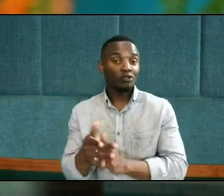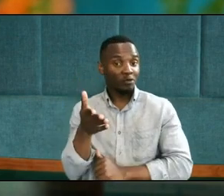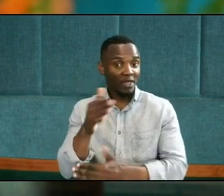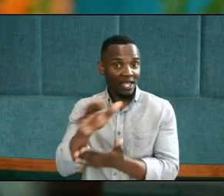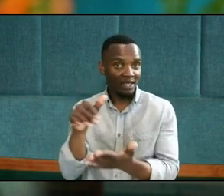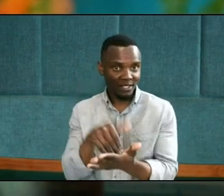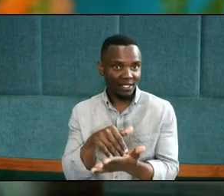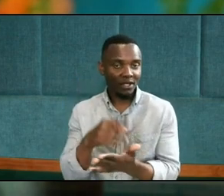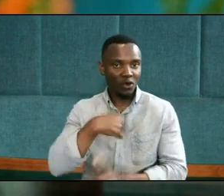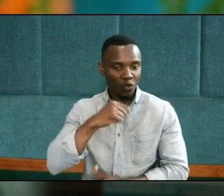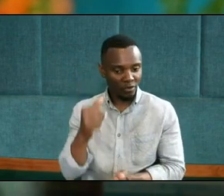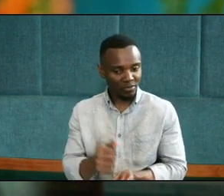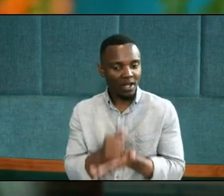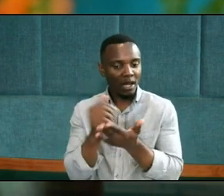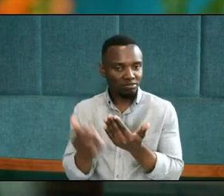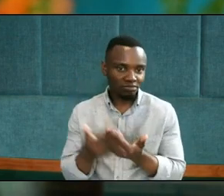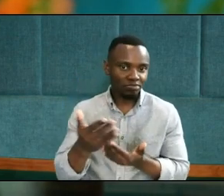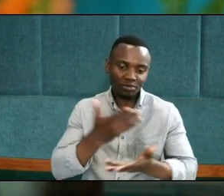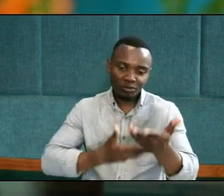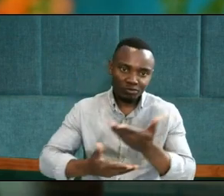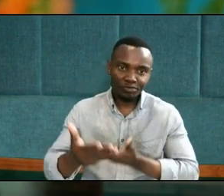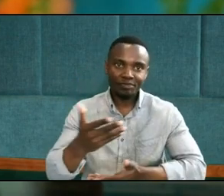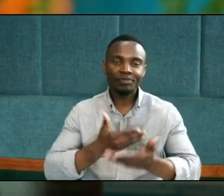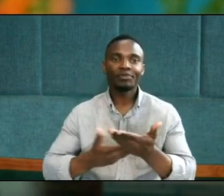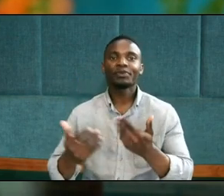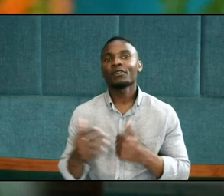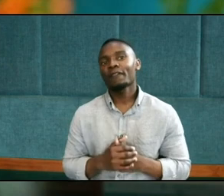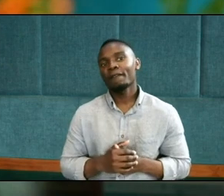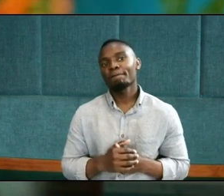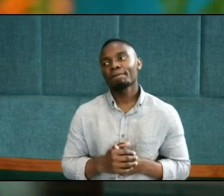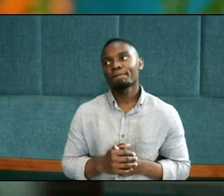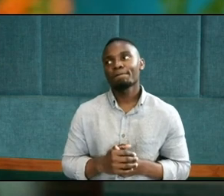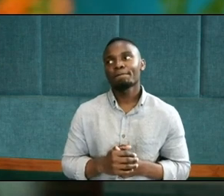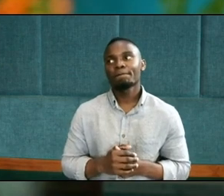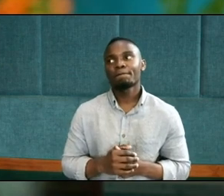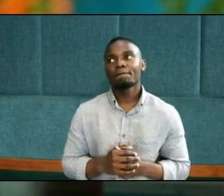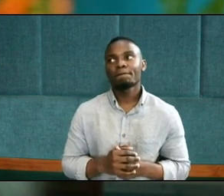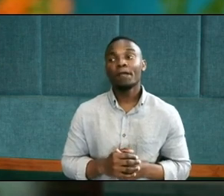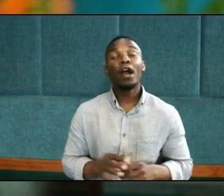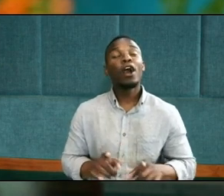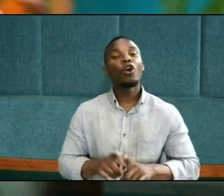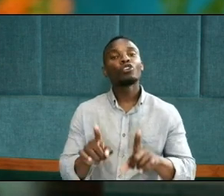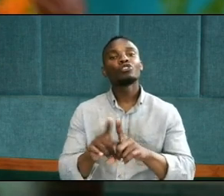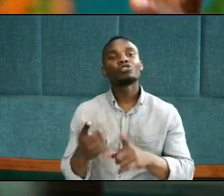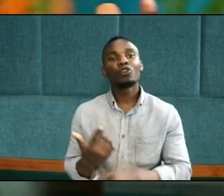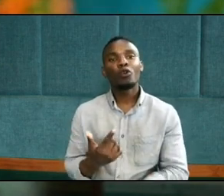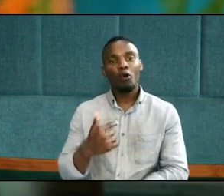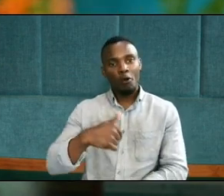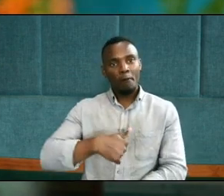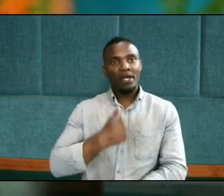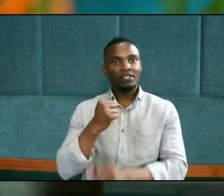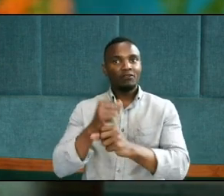there. And you will talk. You talk. I'm also counseling